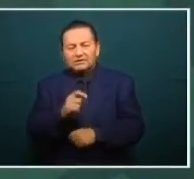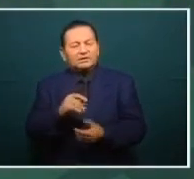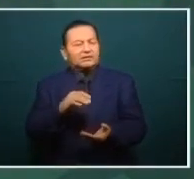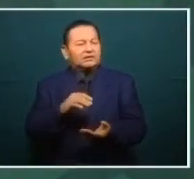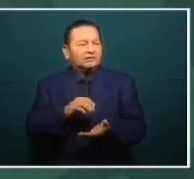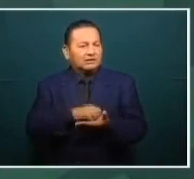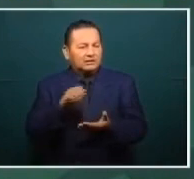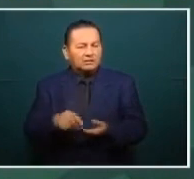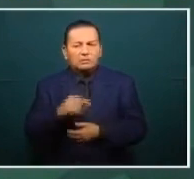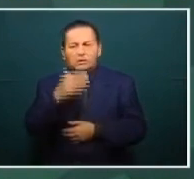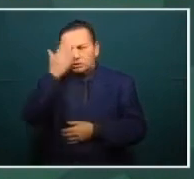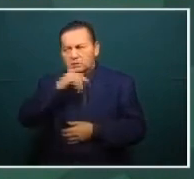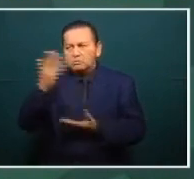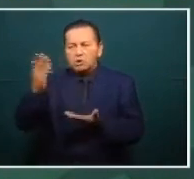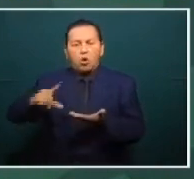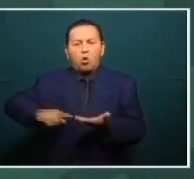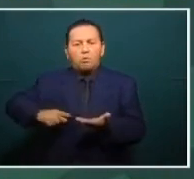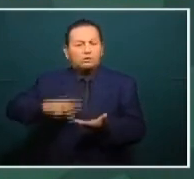I am happy